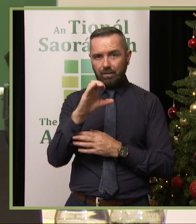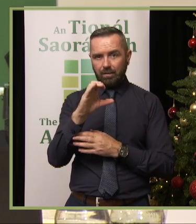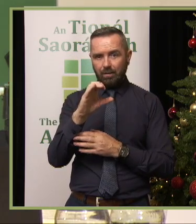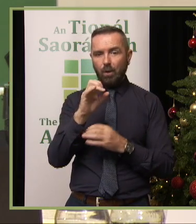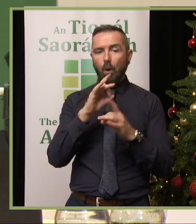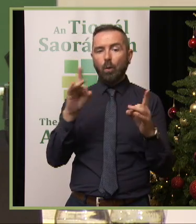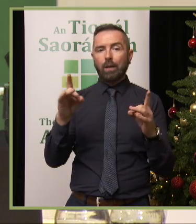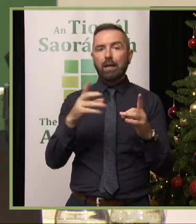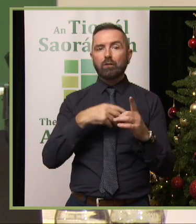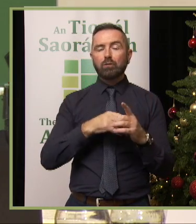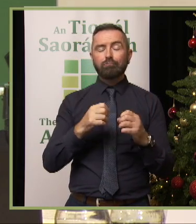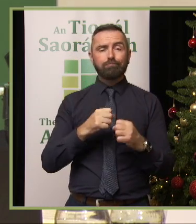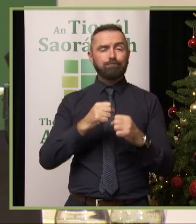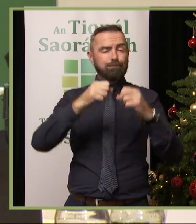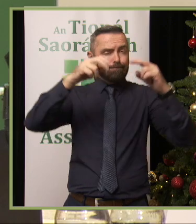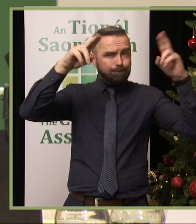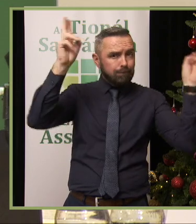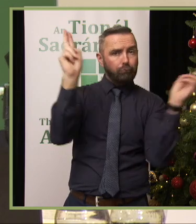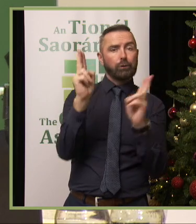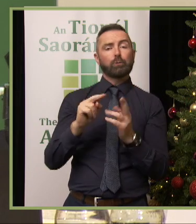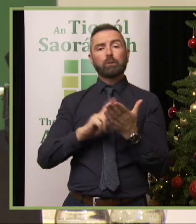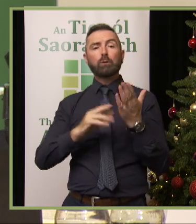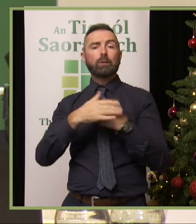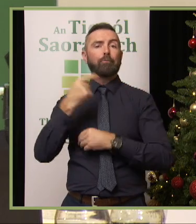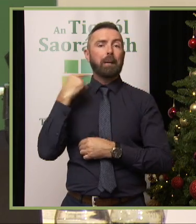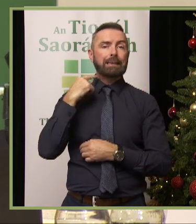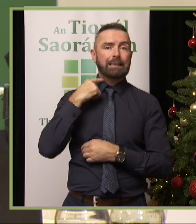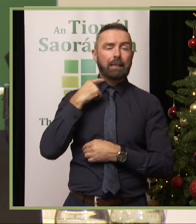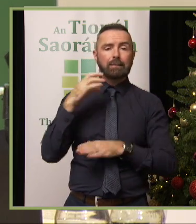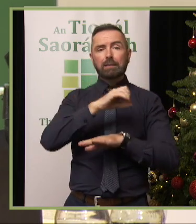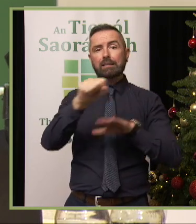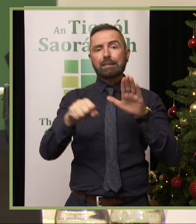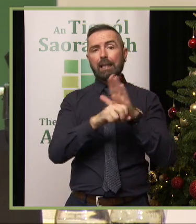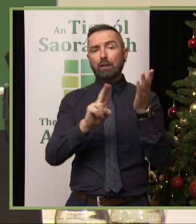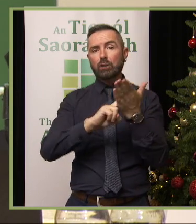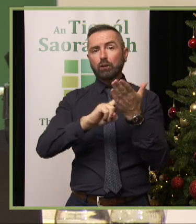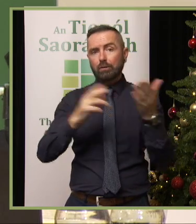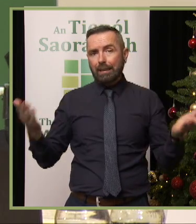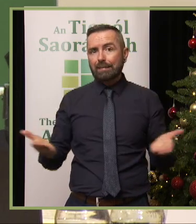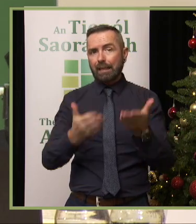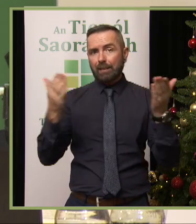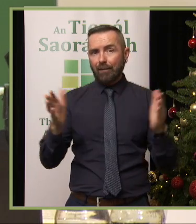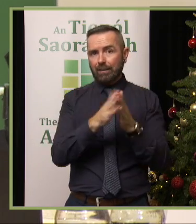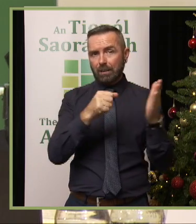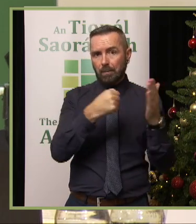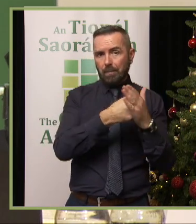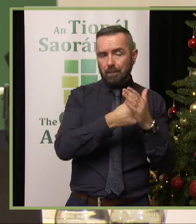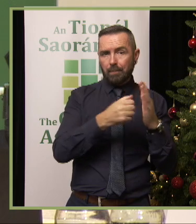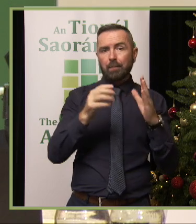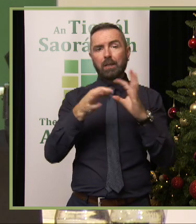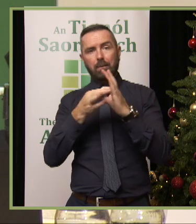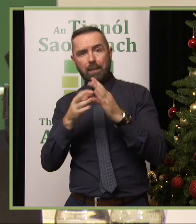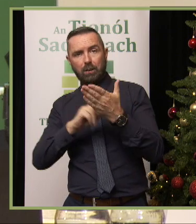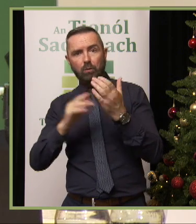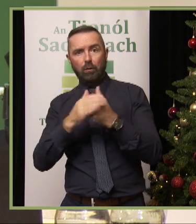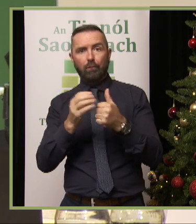to drastically reduce the use of pesticides, the state should incentivise the domestic and industrial use of natural,